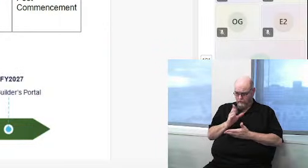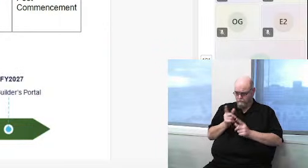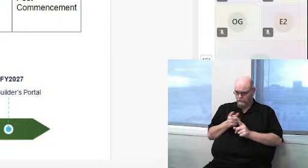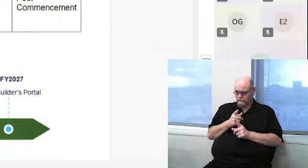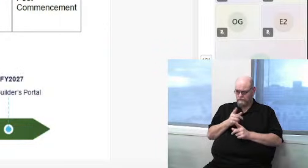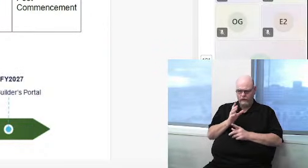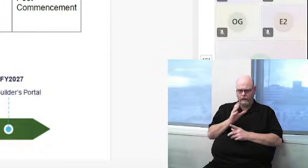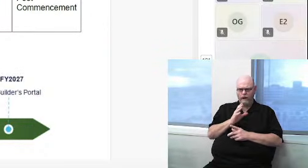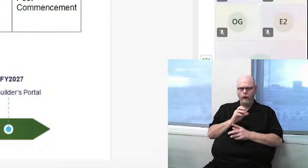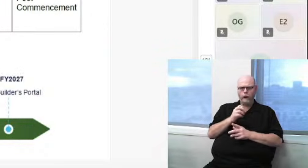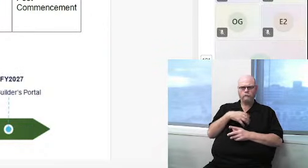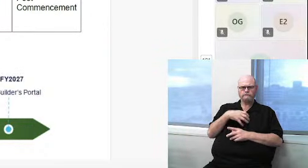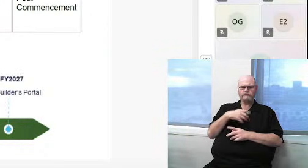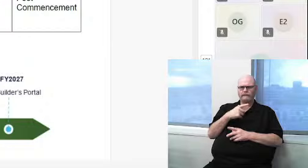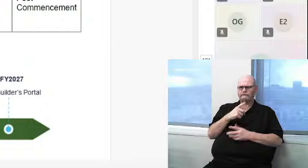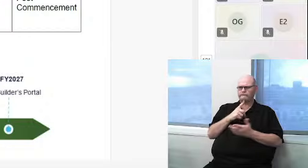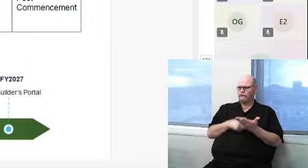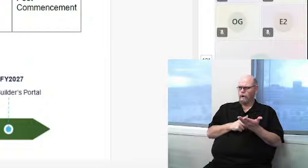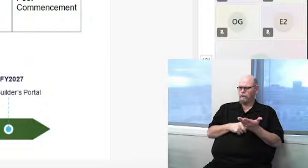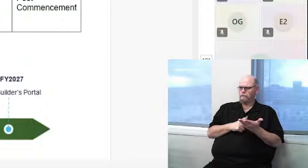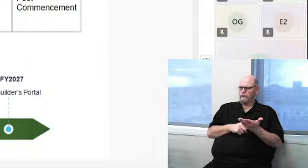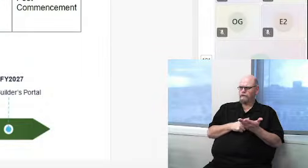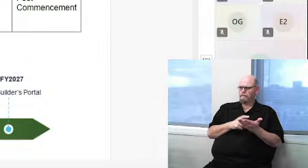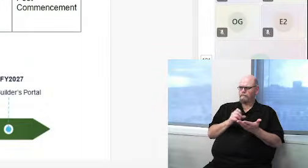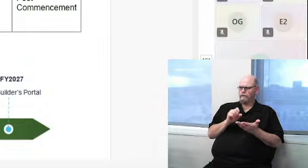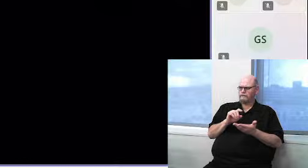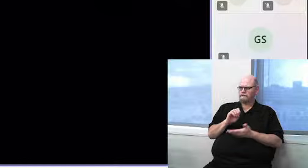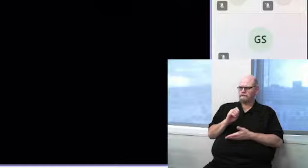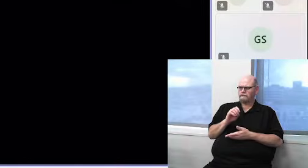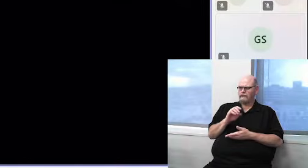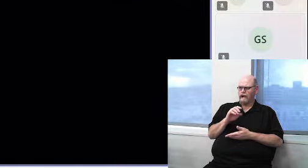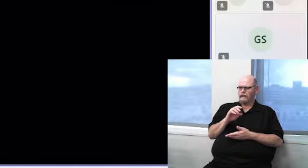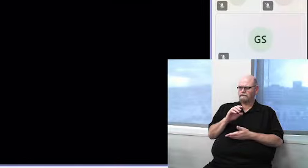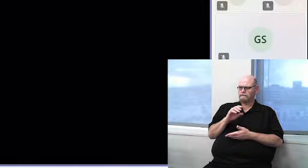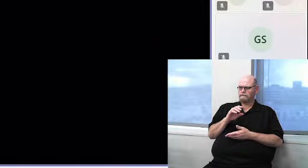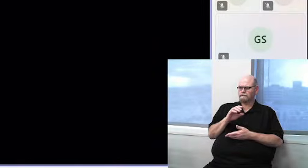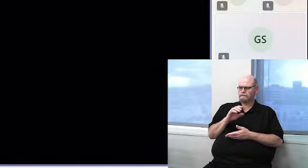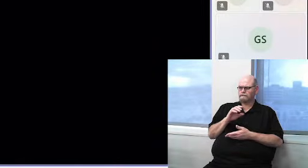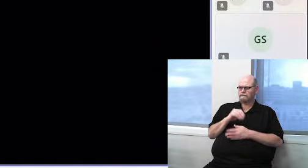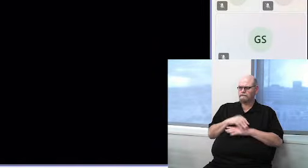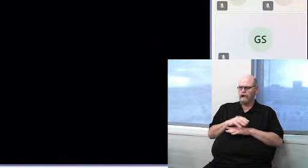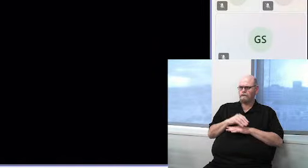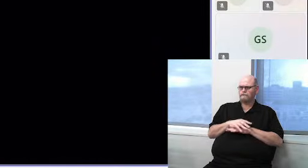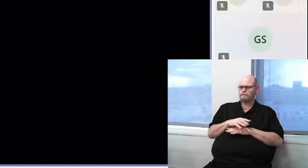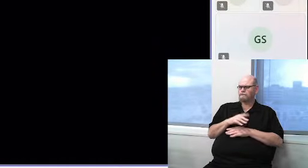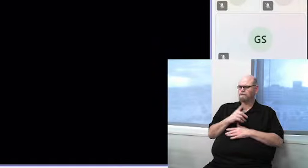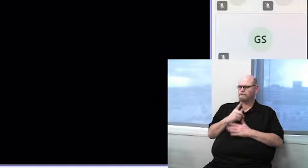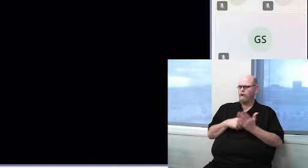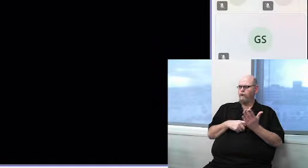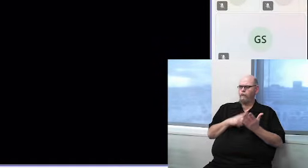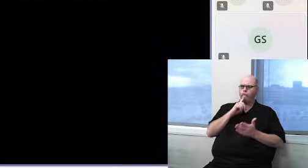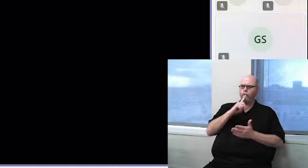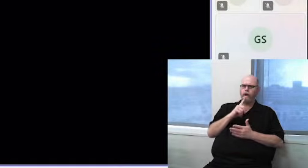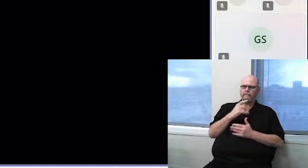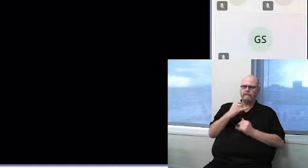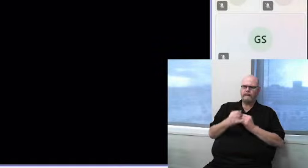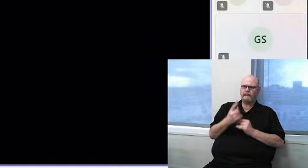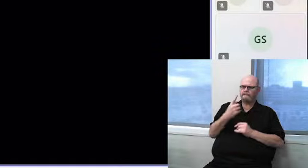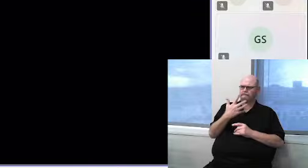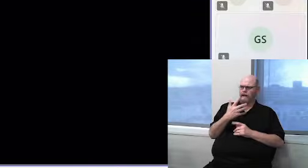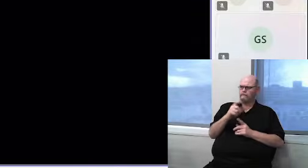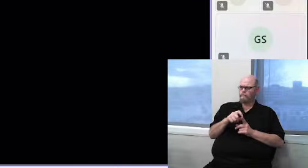pursue. Is there? Objections, it's an argument, a comment by counsel. The record can be, Just what's the